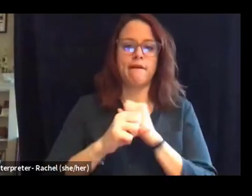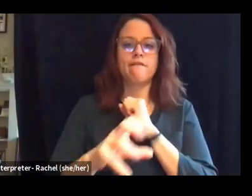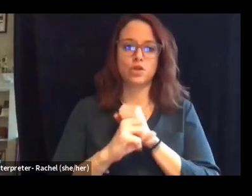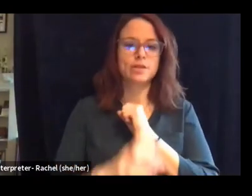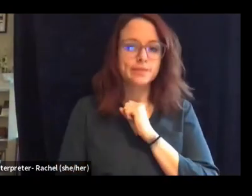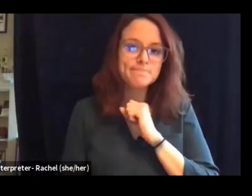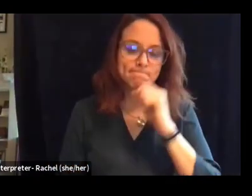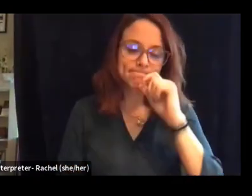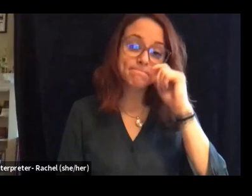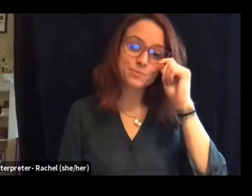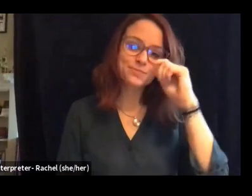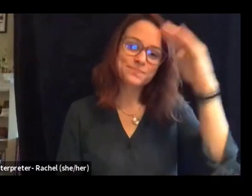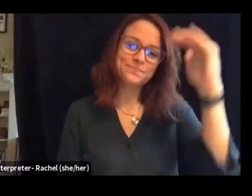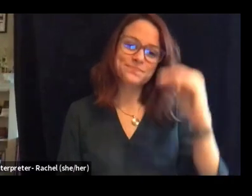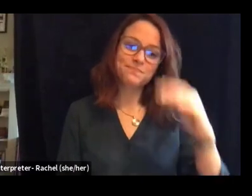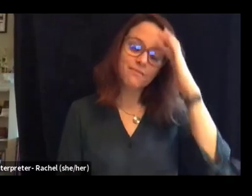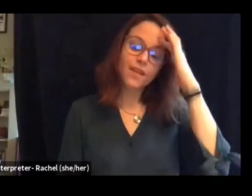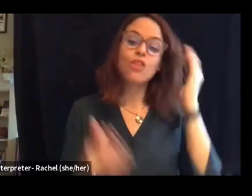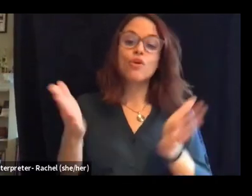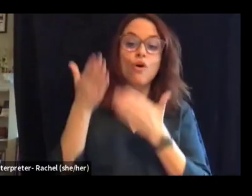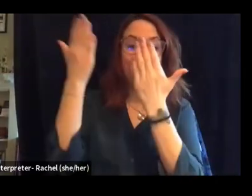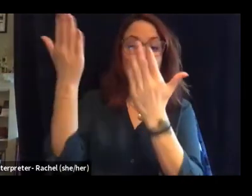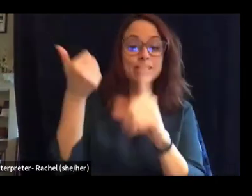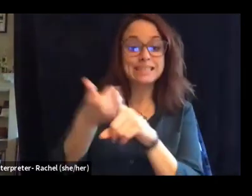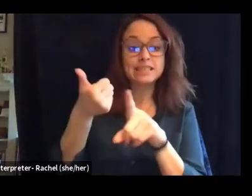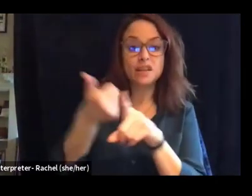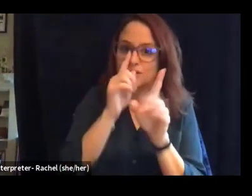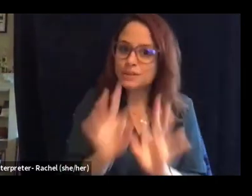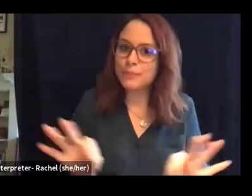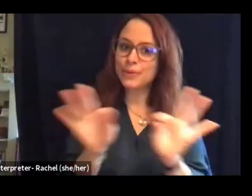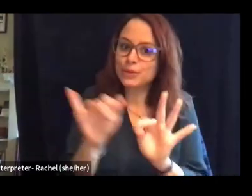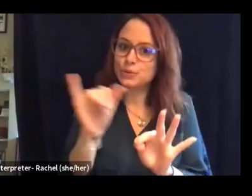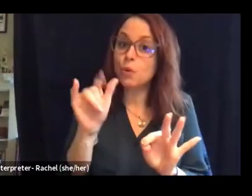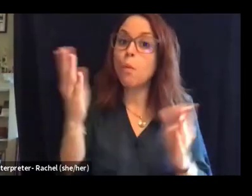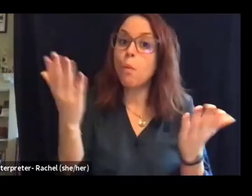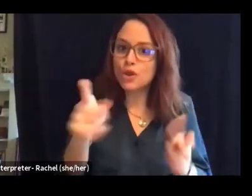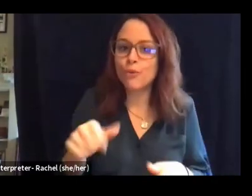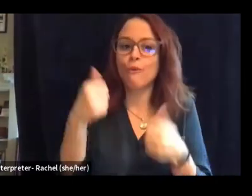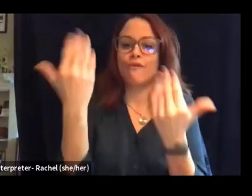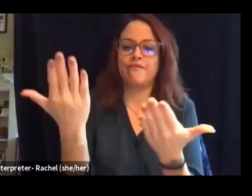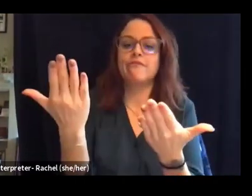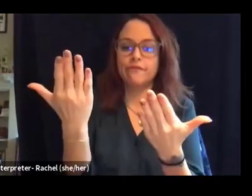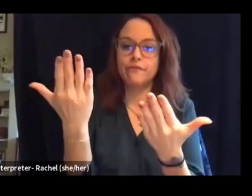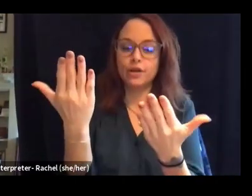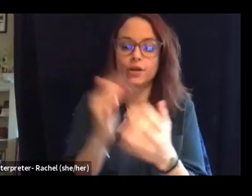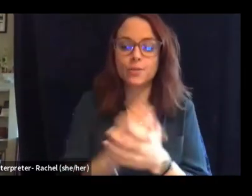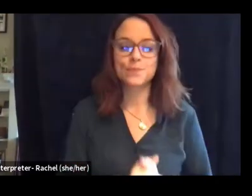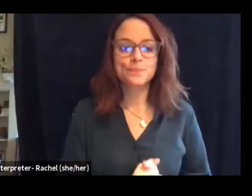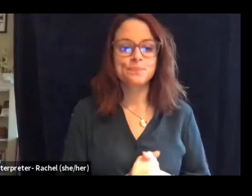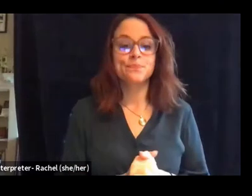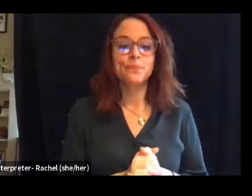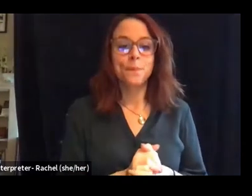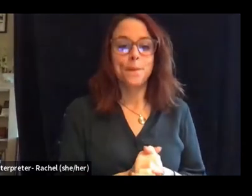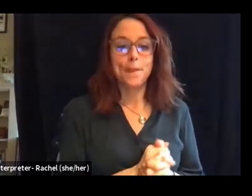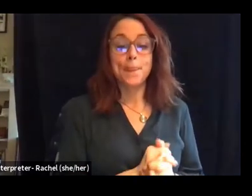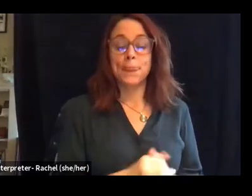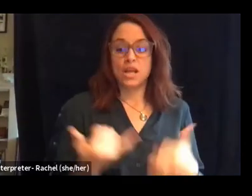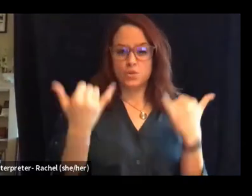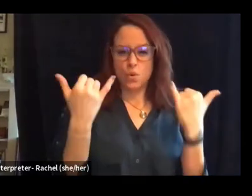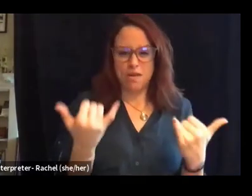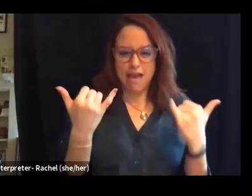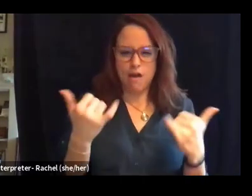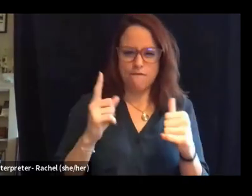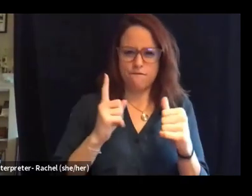The offering itself is critical as well, right? And so here we're now talking about the strength